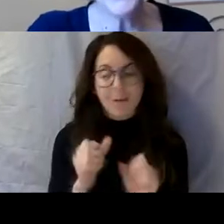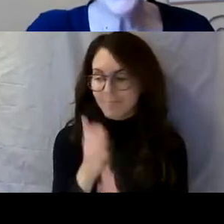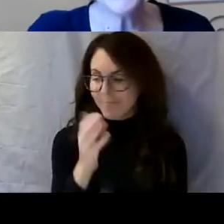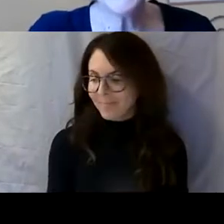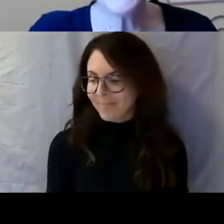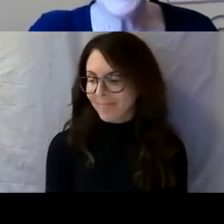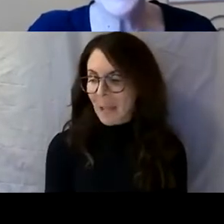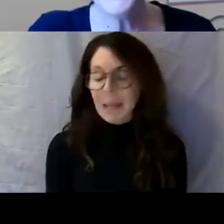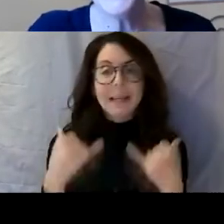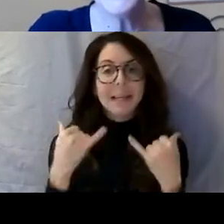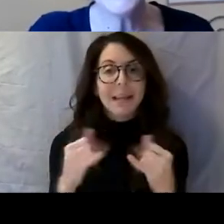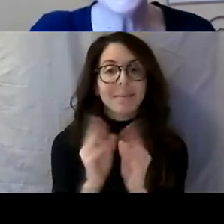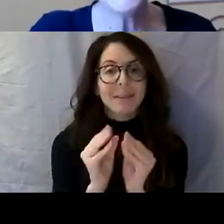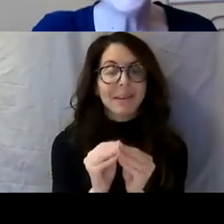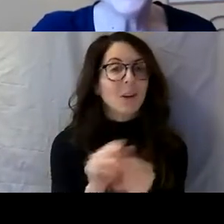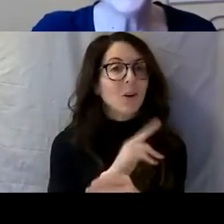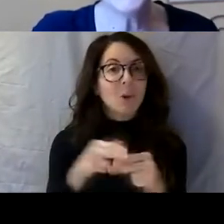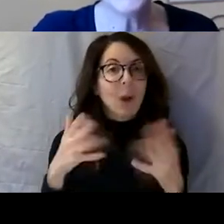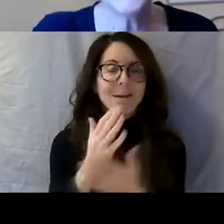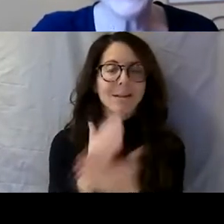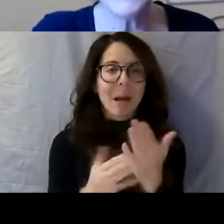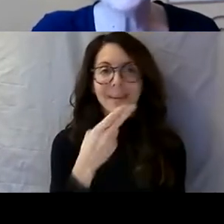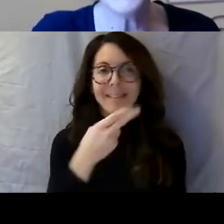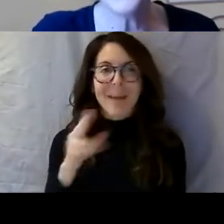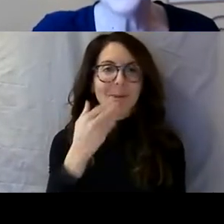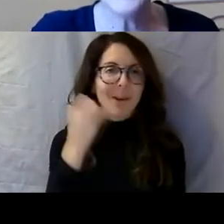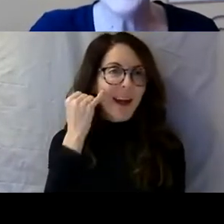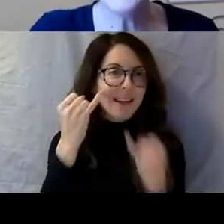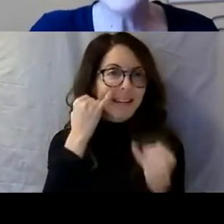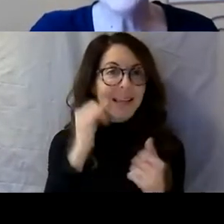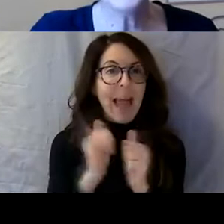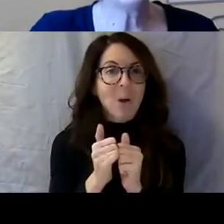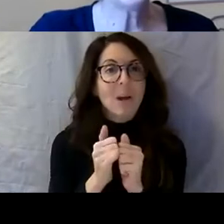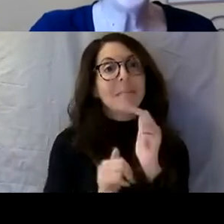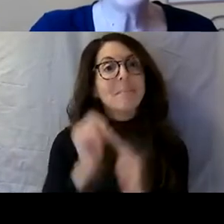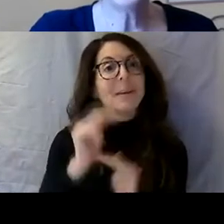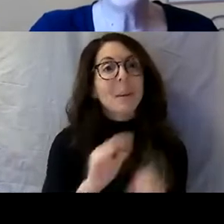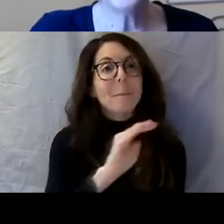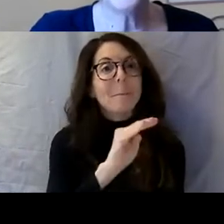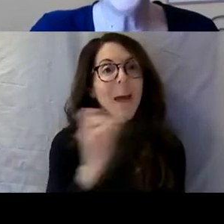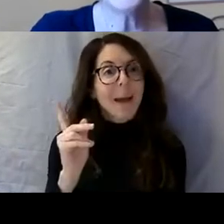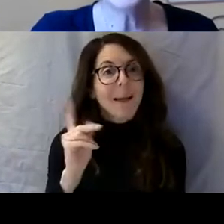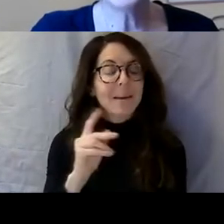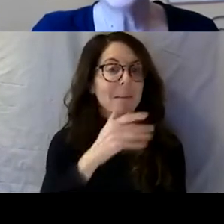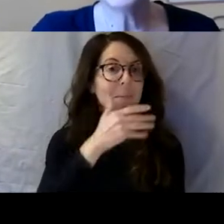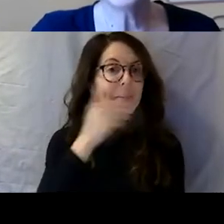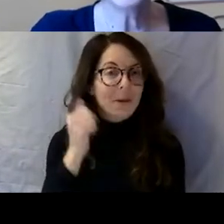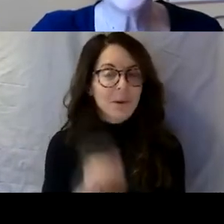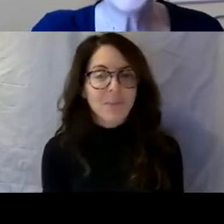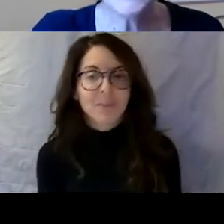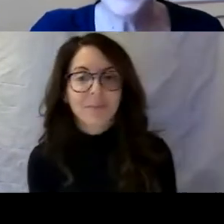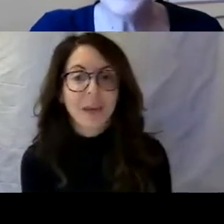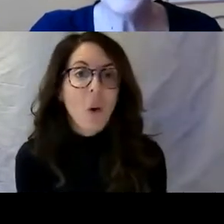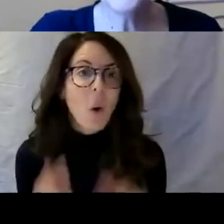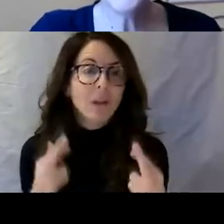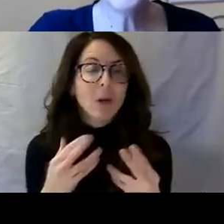is called Some Damn Good Ideas on How to Build Back Better. And we promise food for thought and some